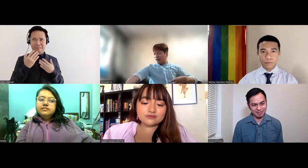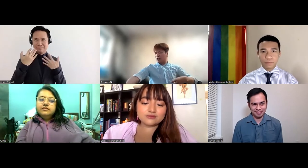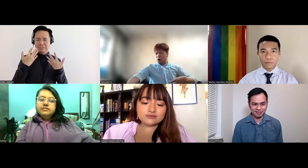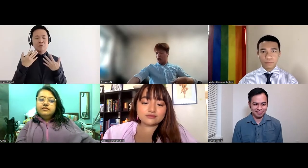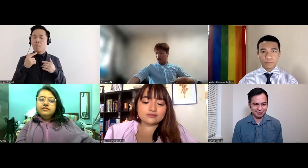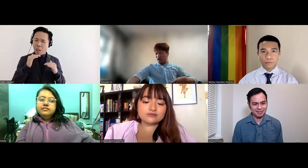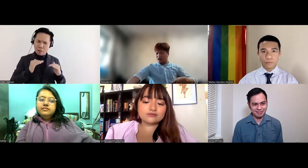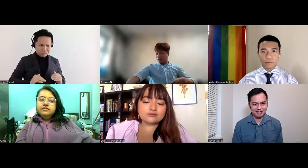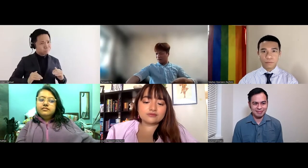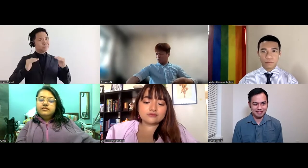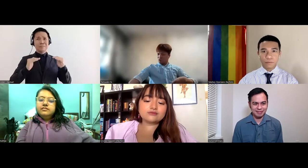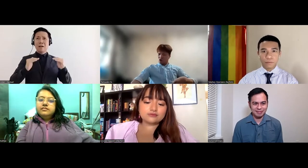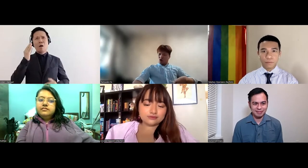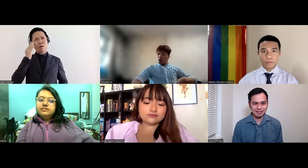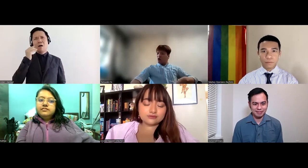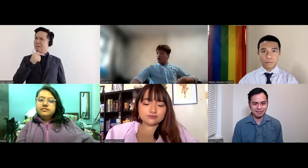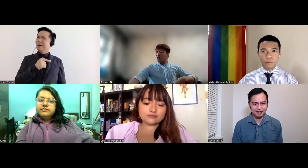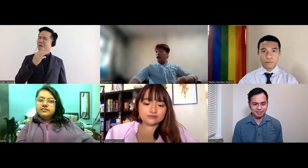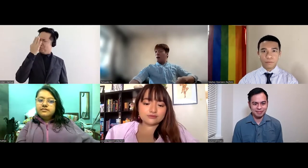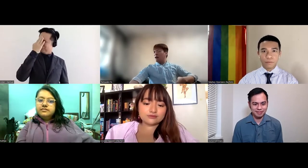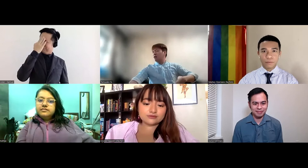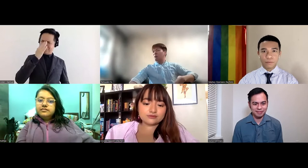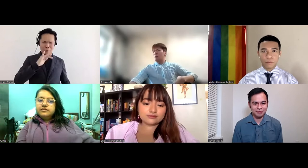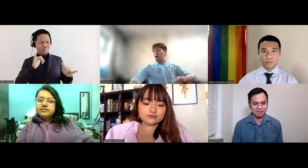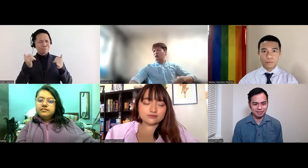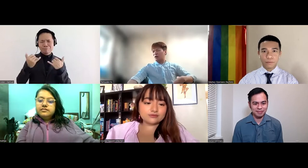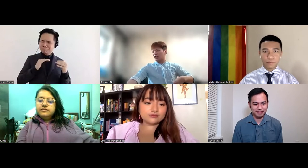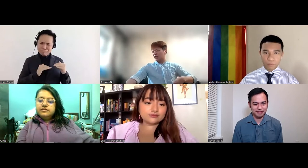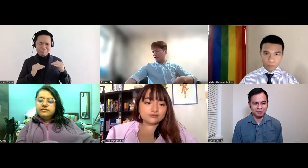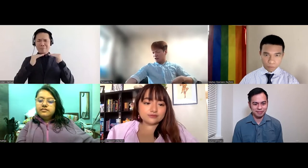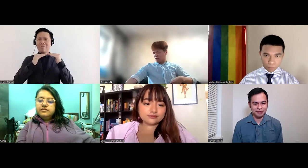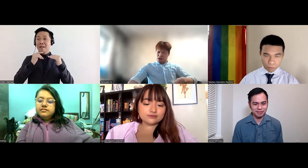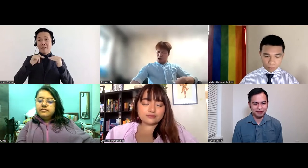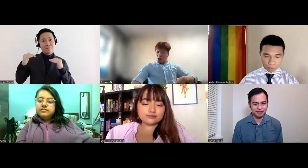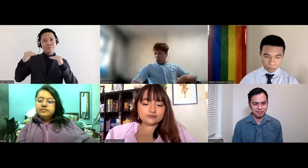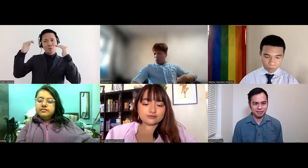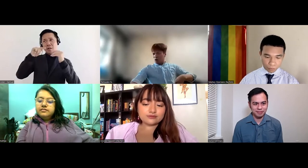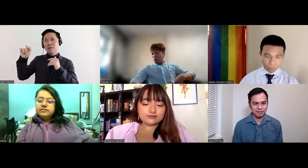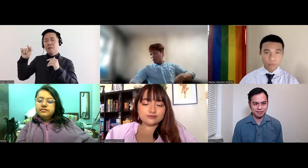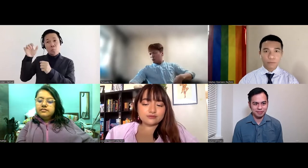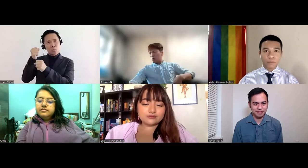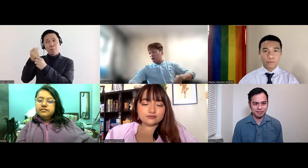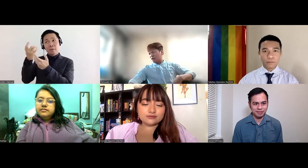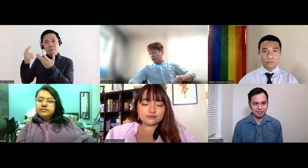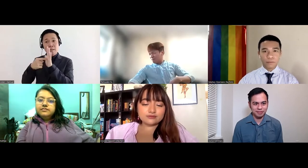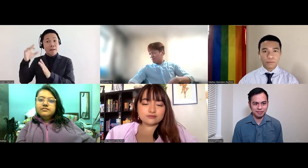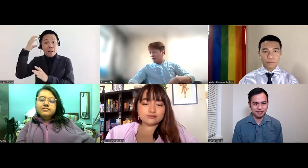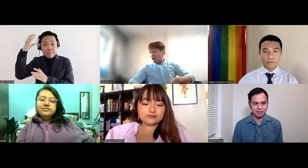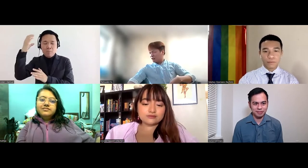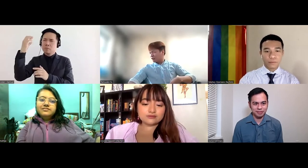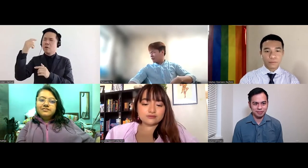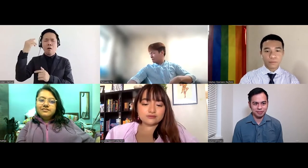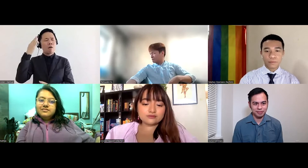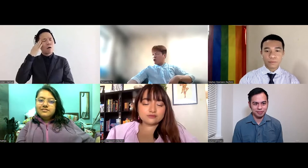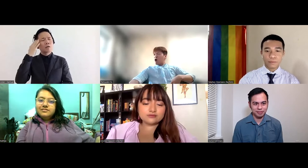the government because the society and the government combined together, they have to raise